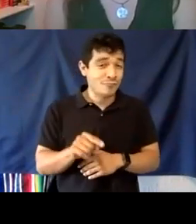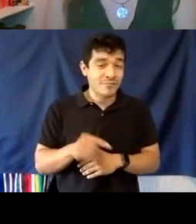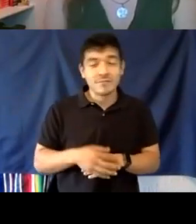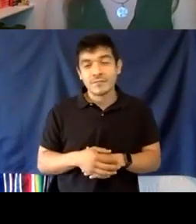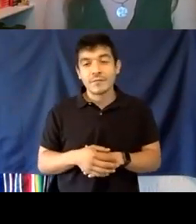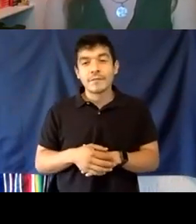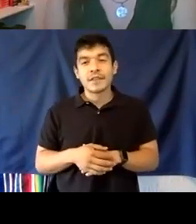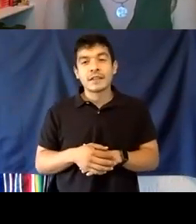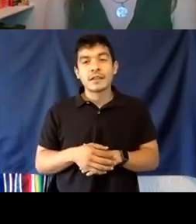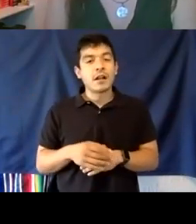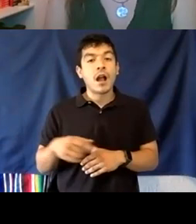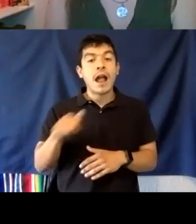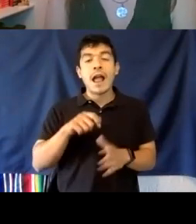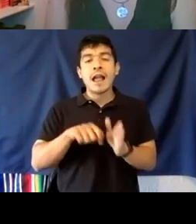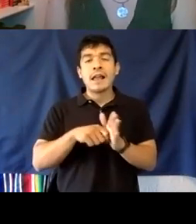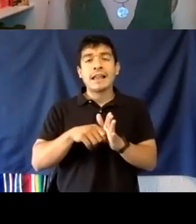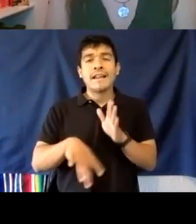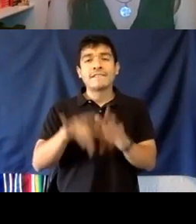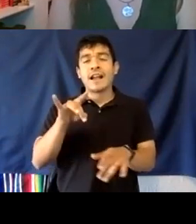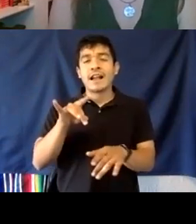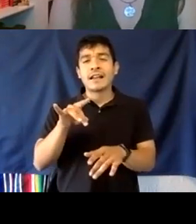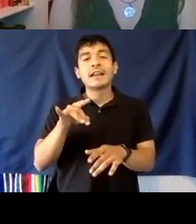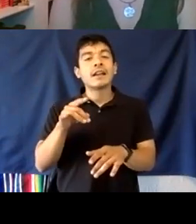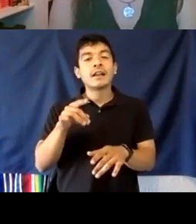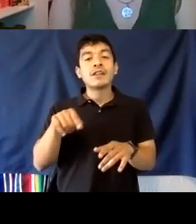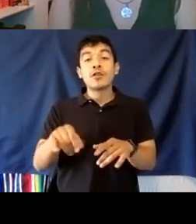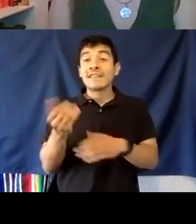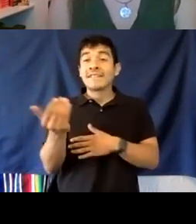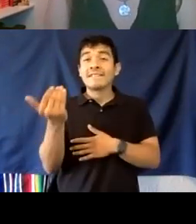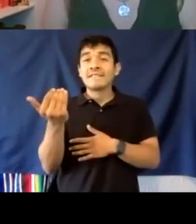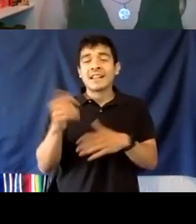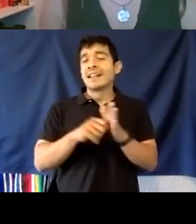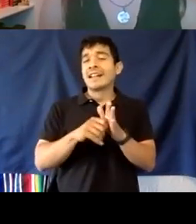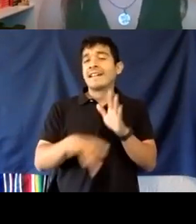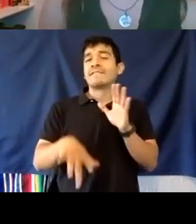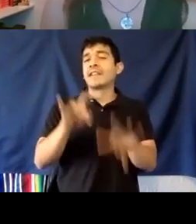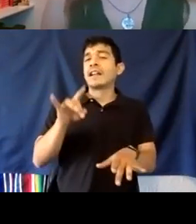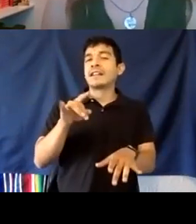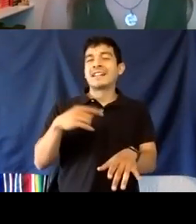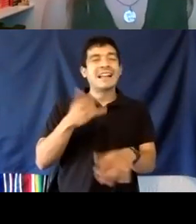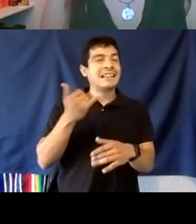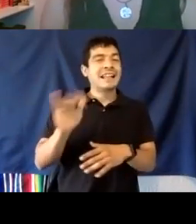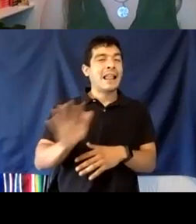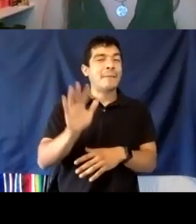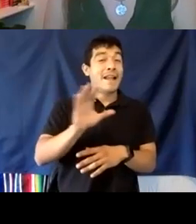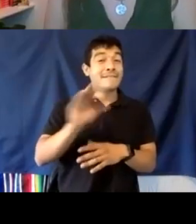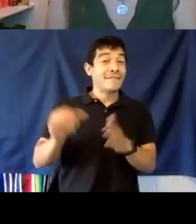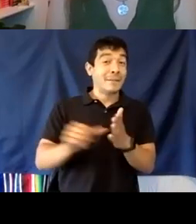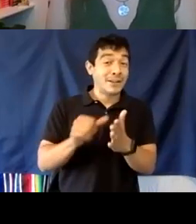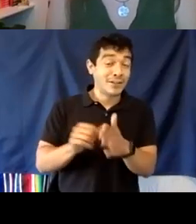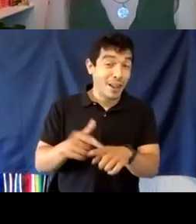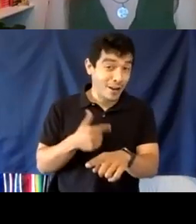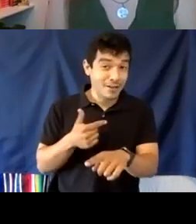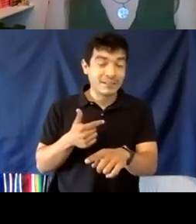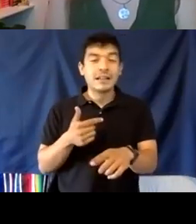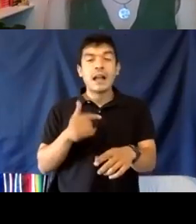a key findings version of this. So this is 15 key findings. It's still about 50 pages. And the